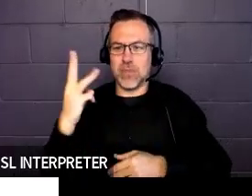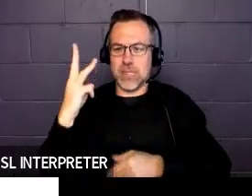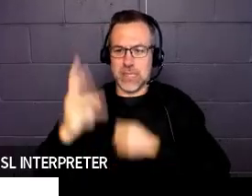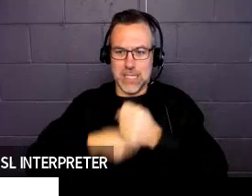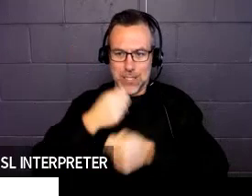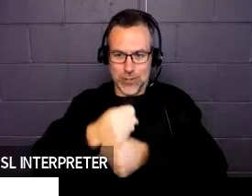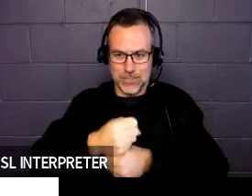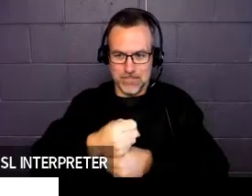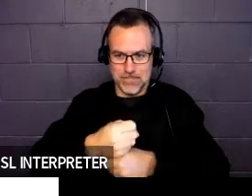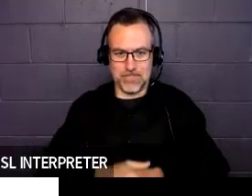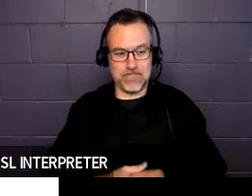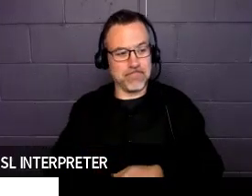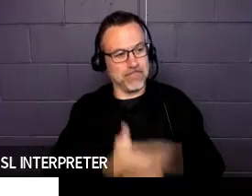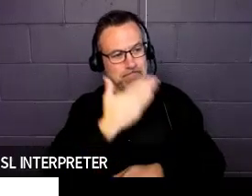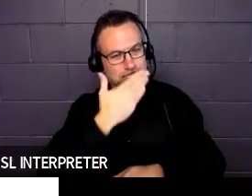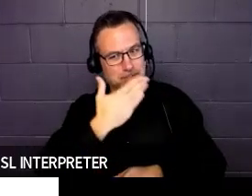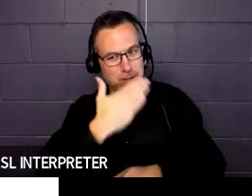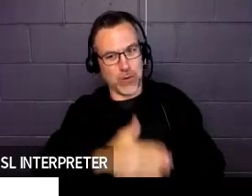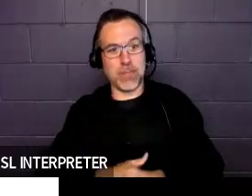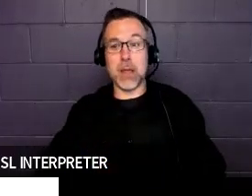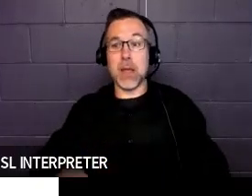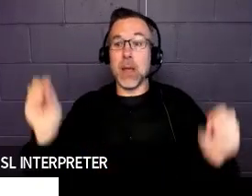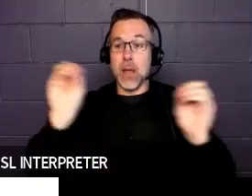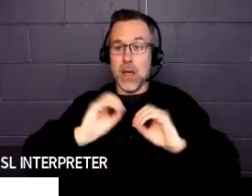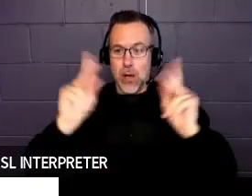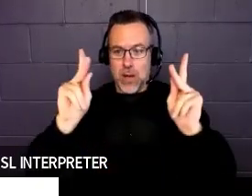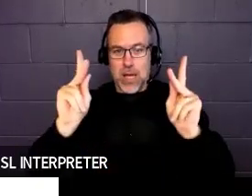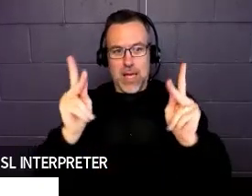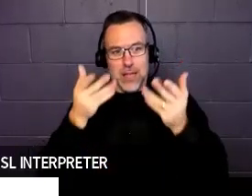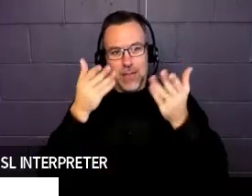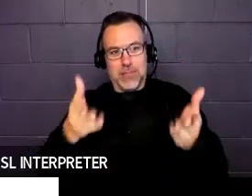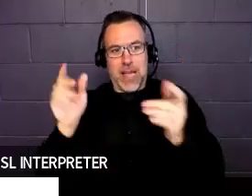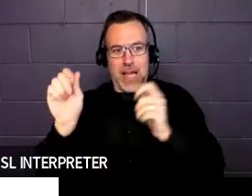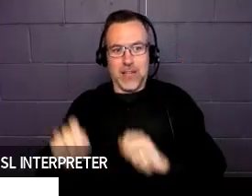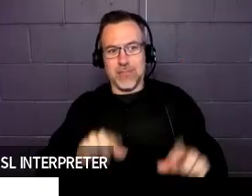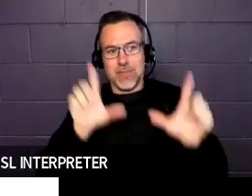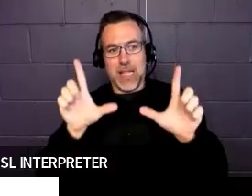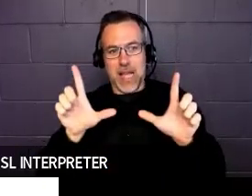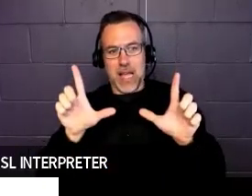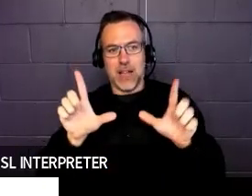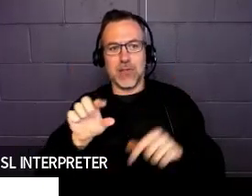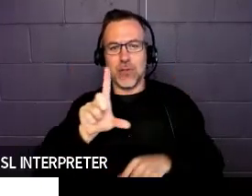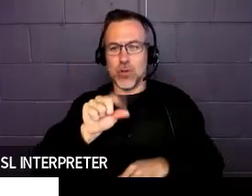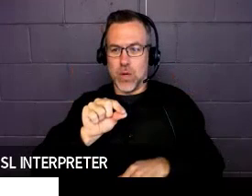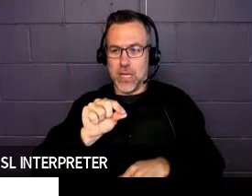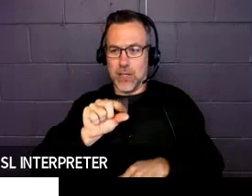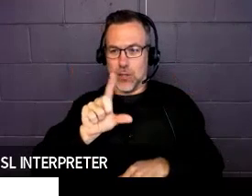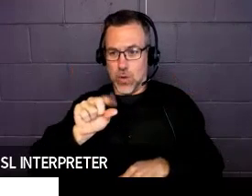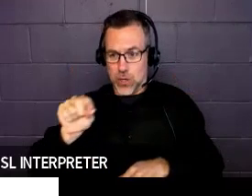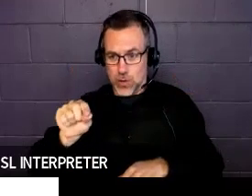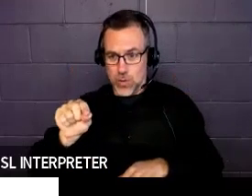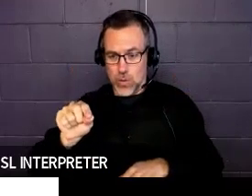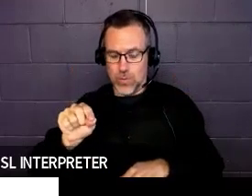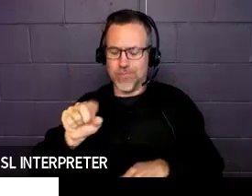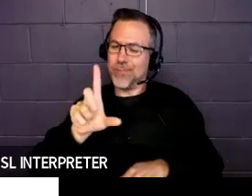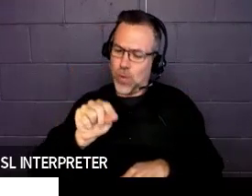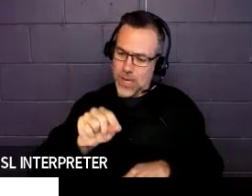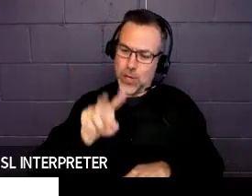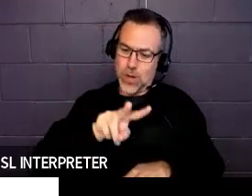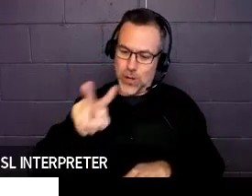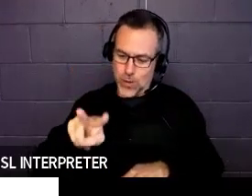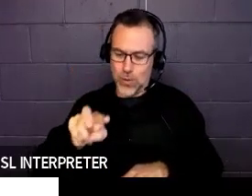you. All right. So here is a slide of our 22-23 office hours and the link